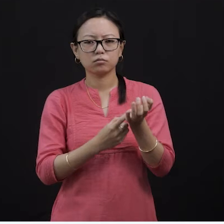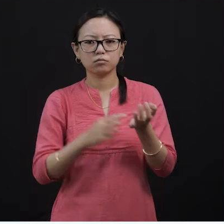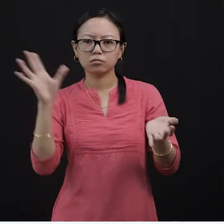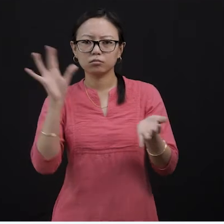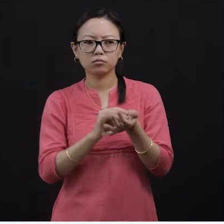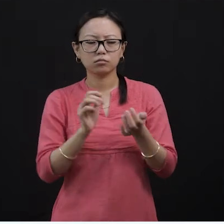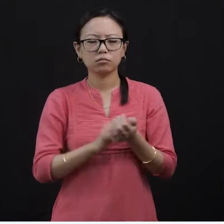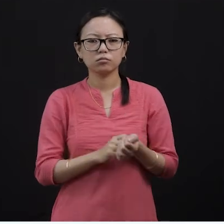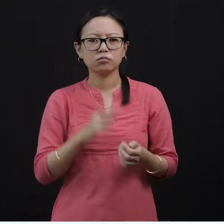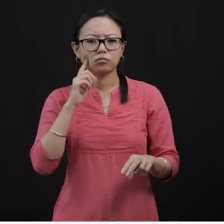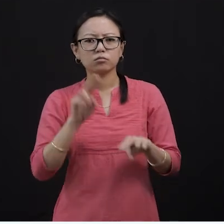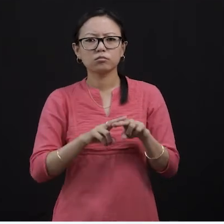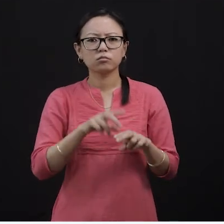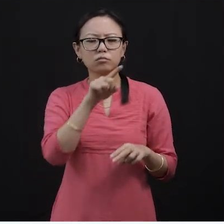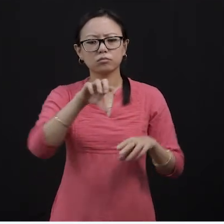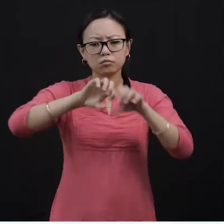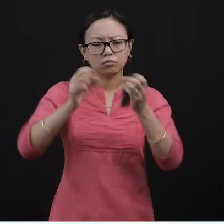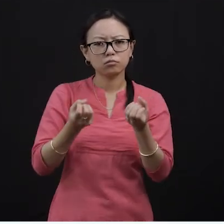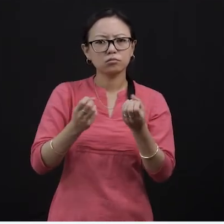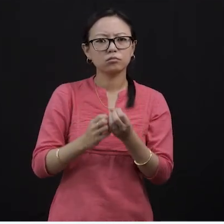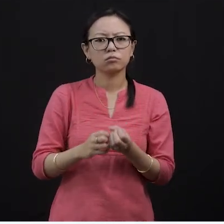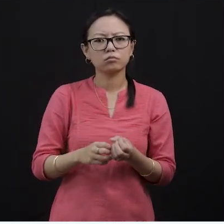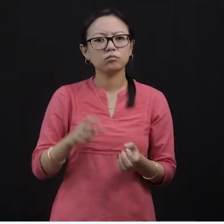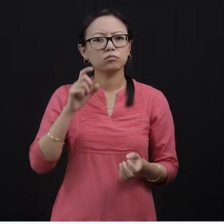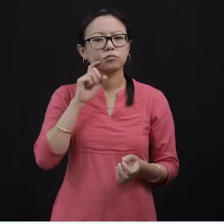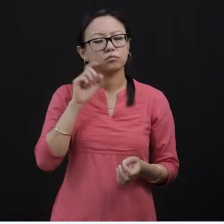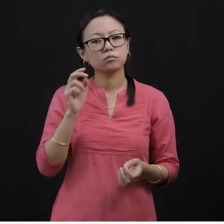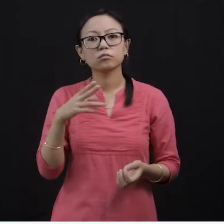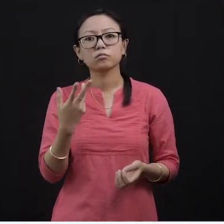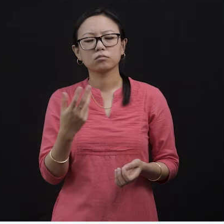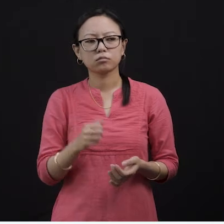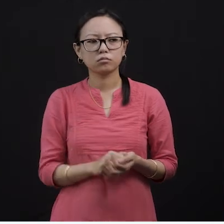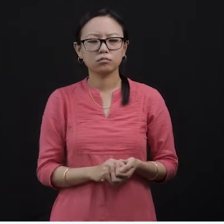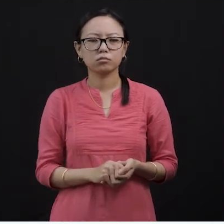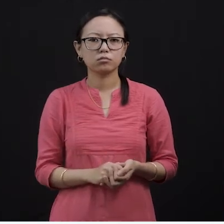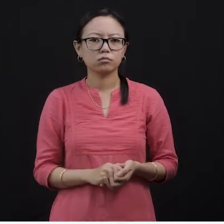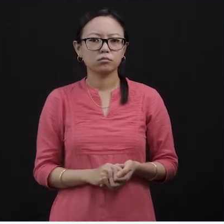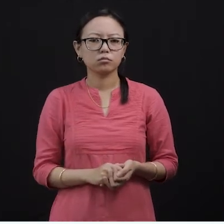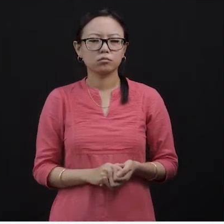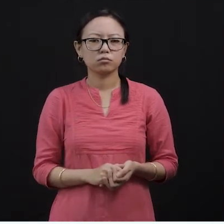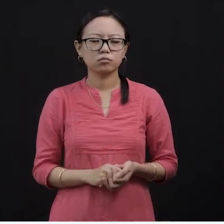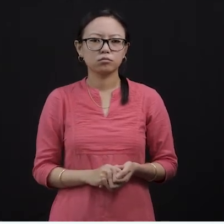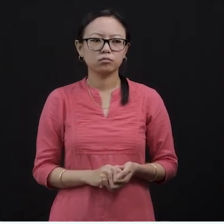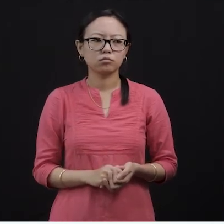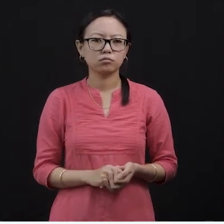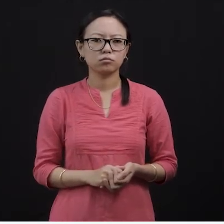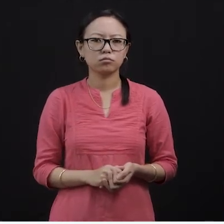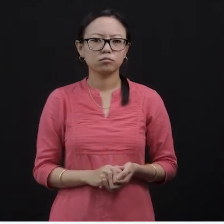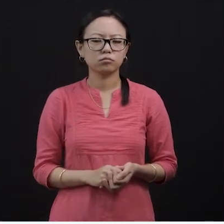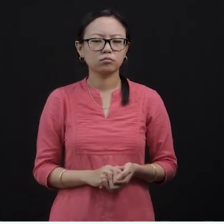what will happen? Now, even if we break this magnet, they will develop the